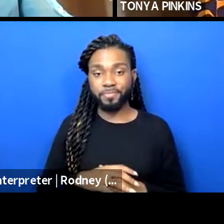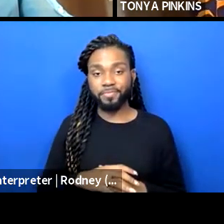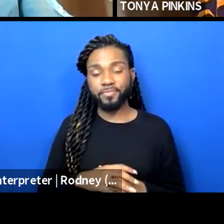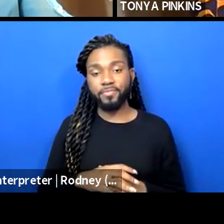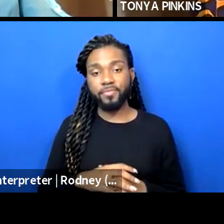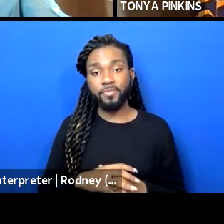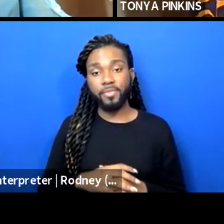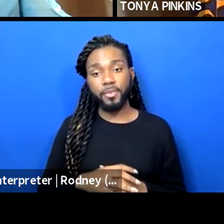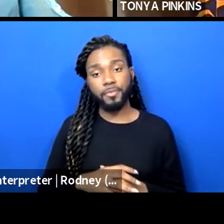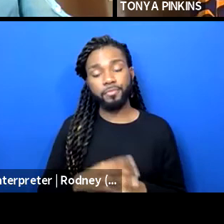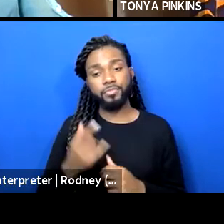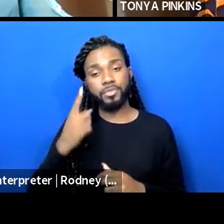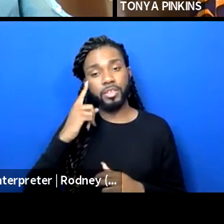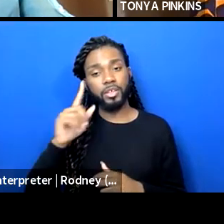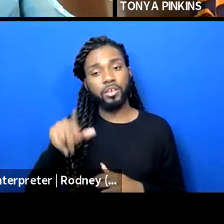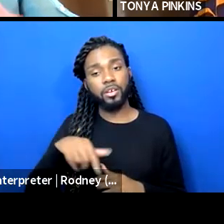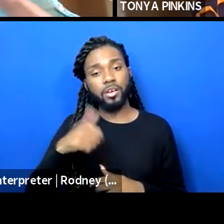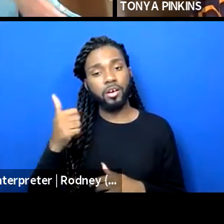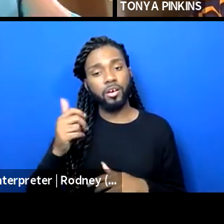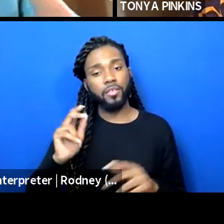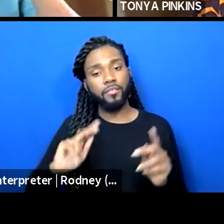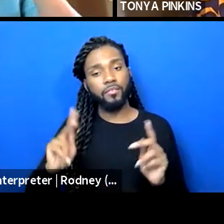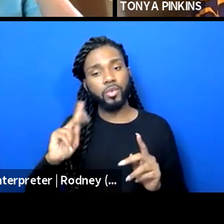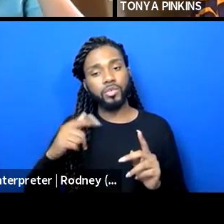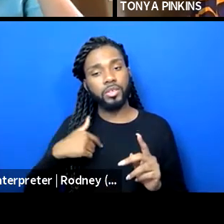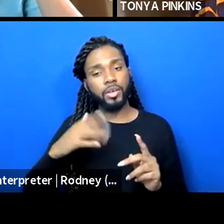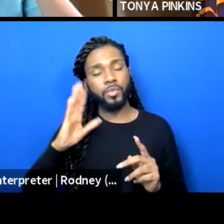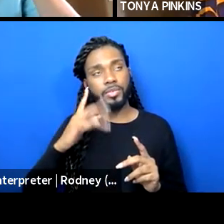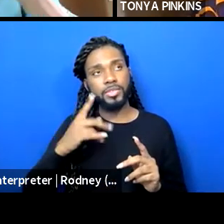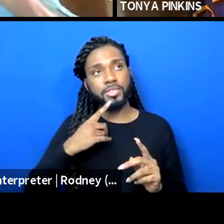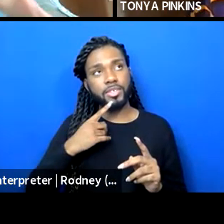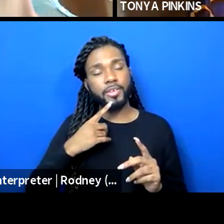I think other folks, I would say